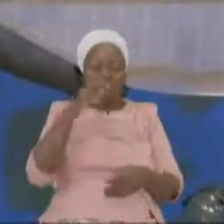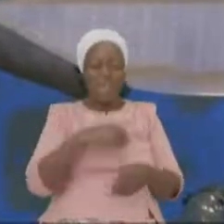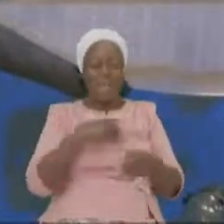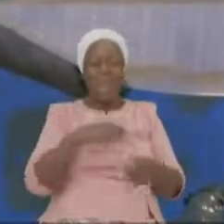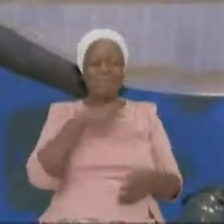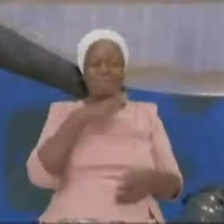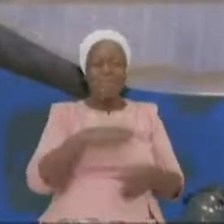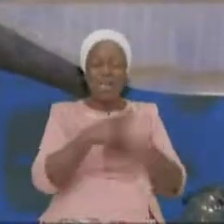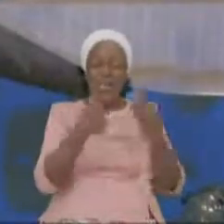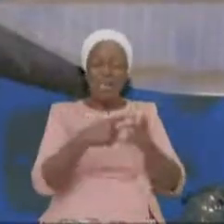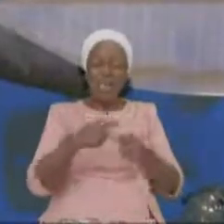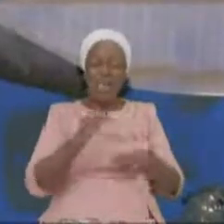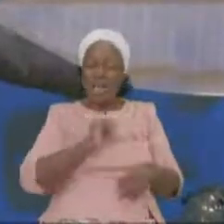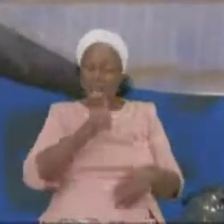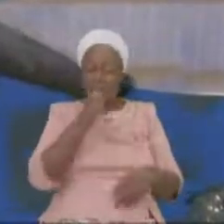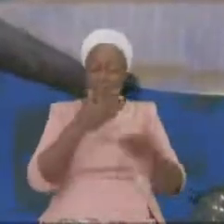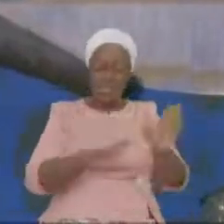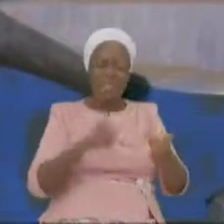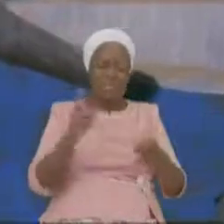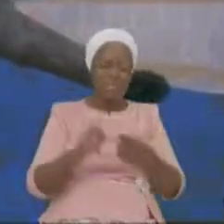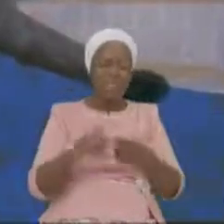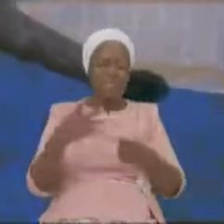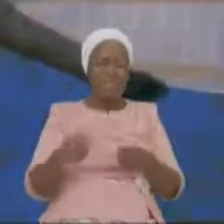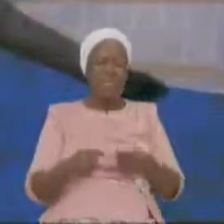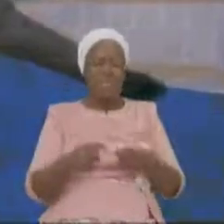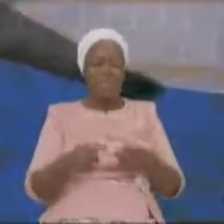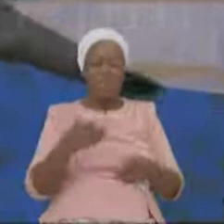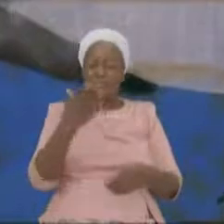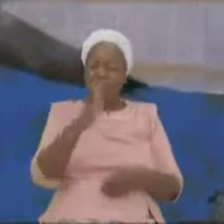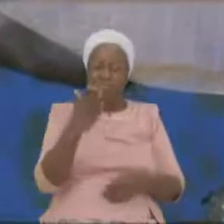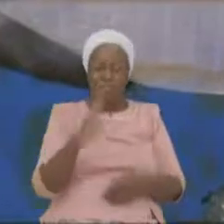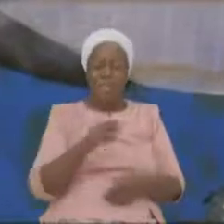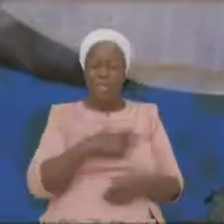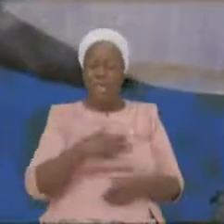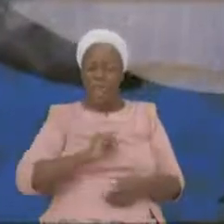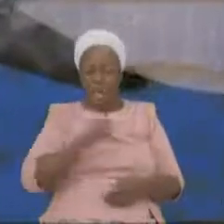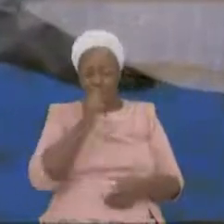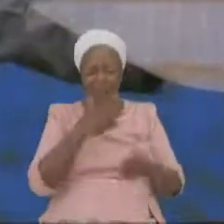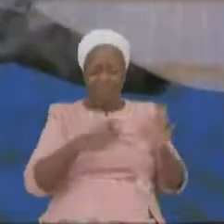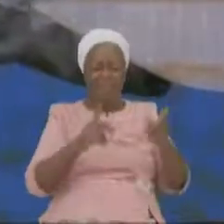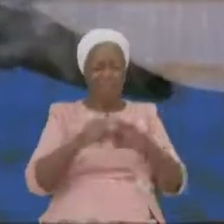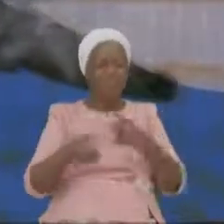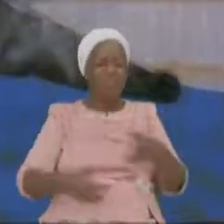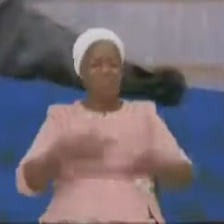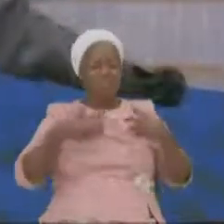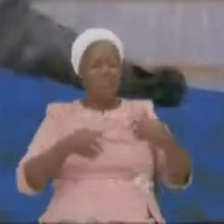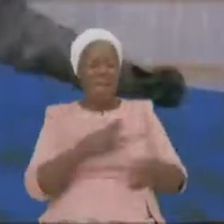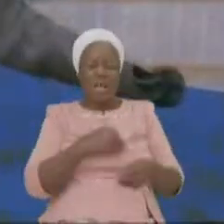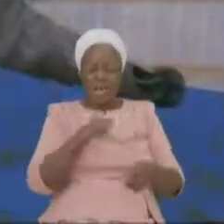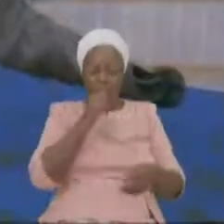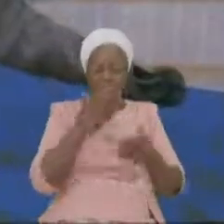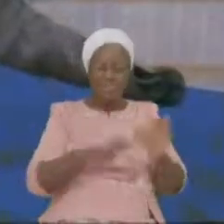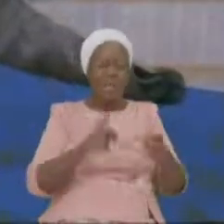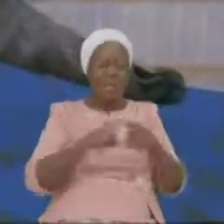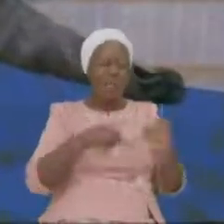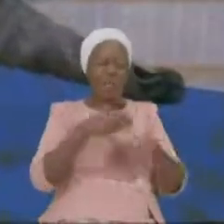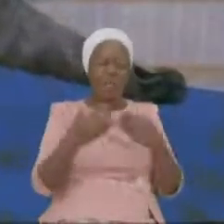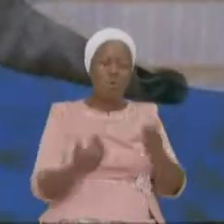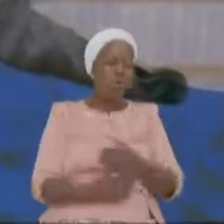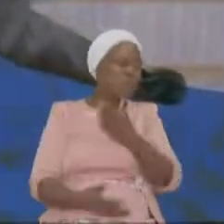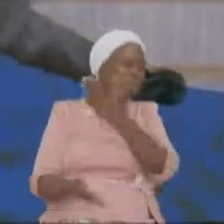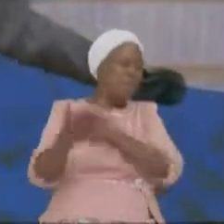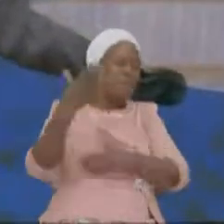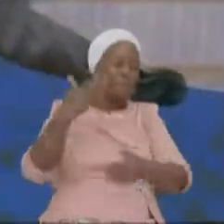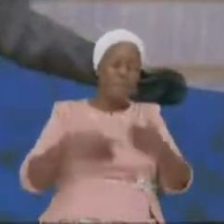I'm dead to the past annoyances, I am dead, I am dead, I am dead to the past